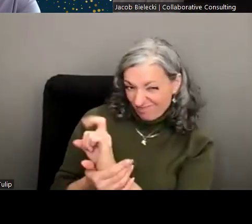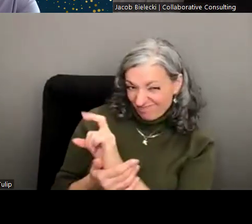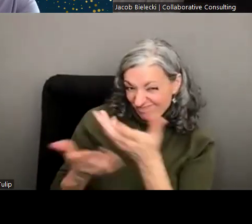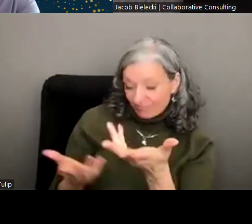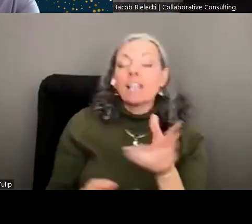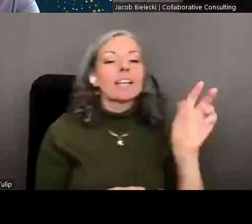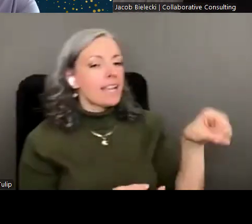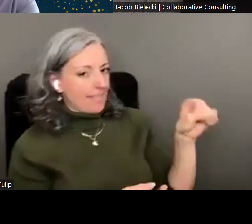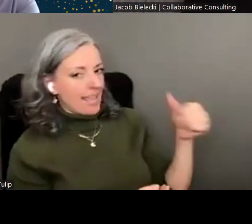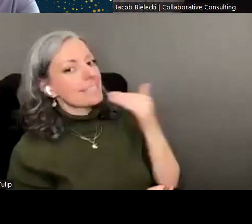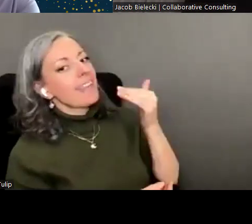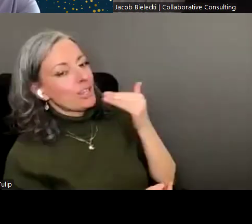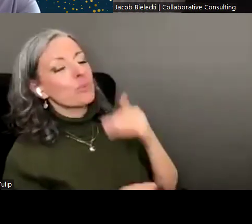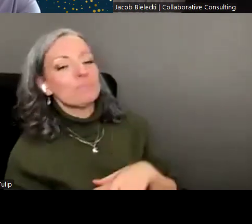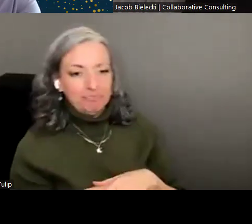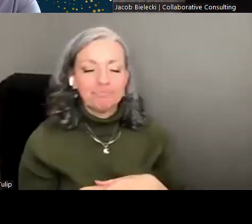Yes, thank you. Okay.